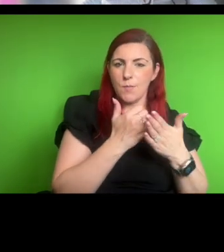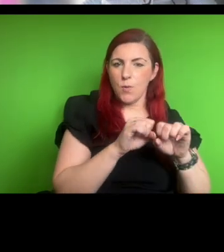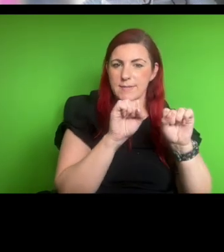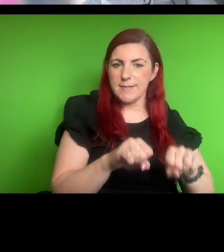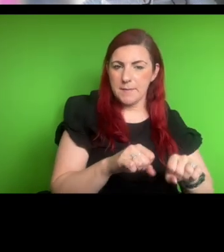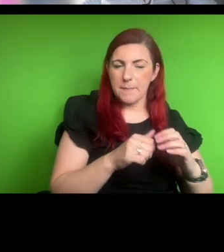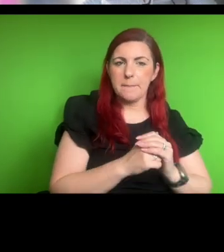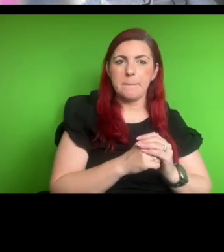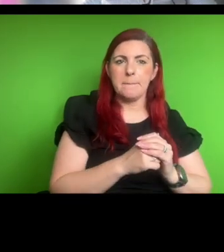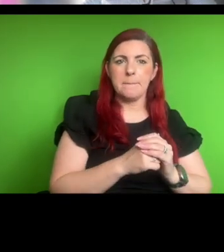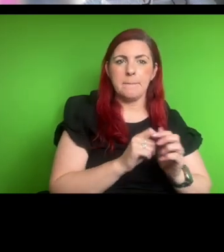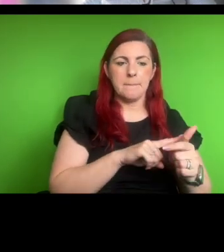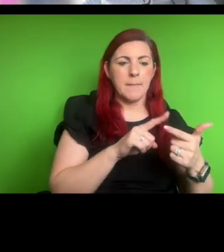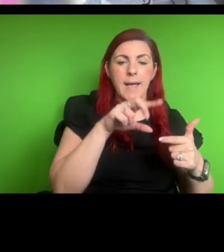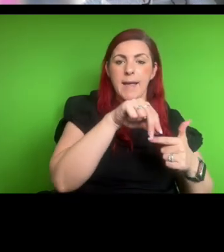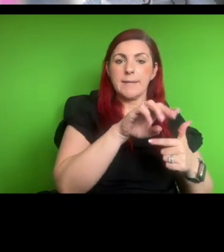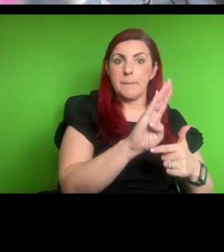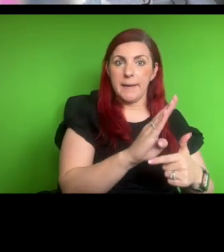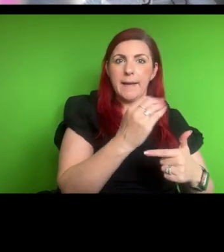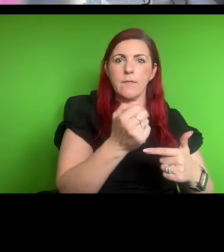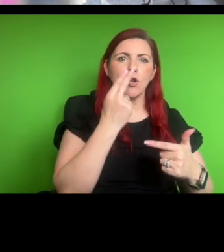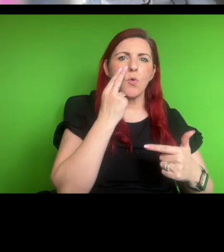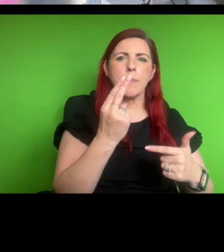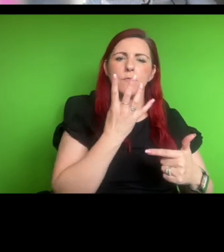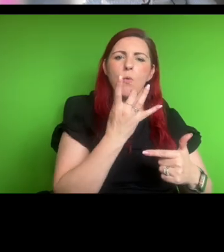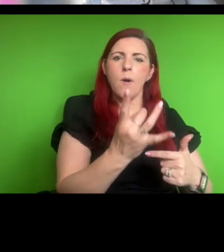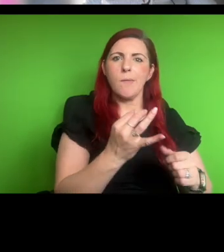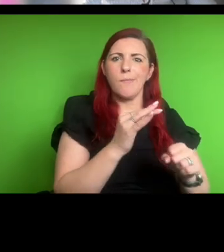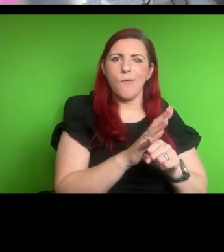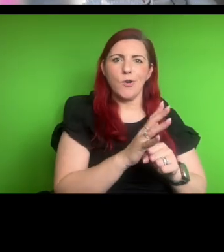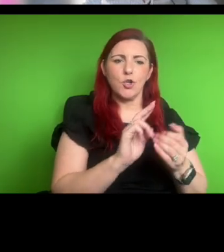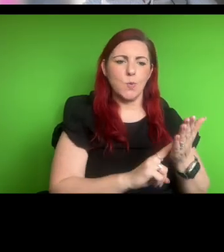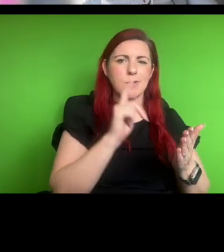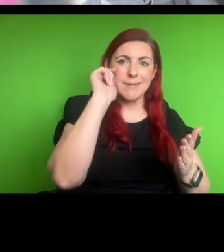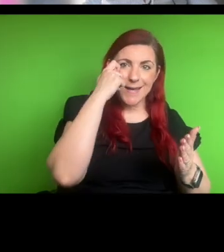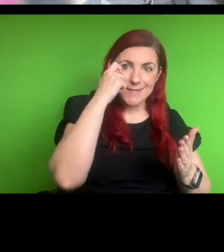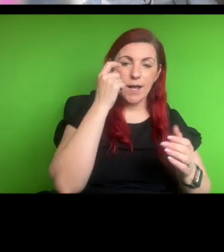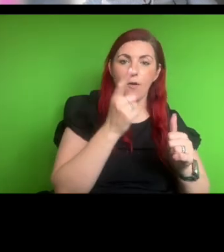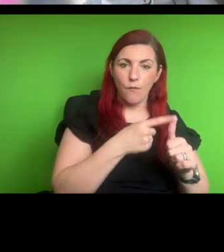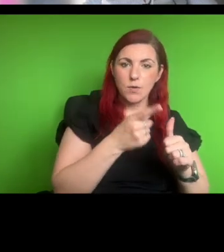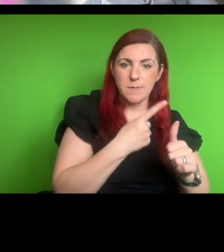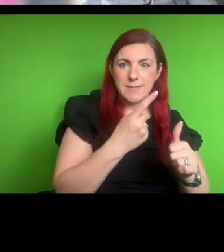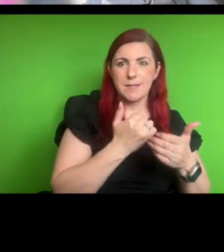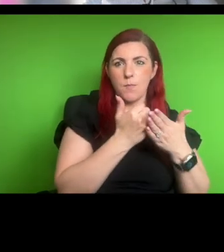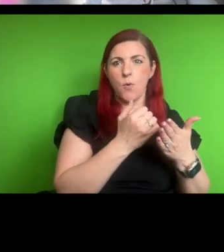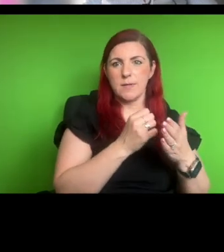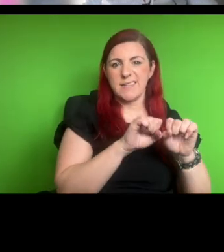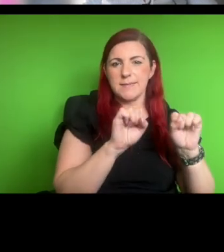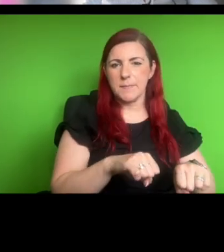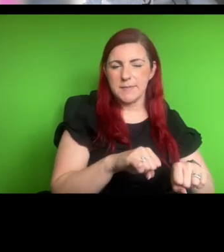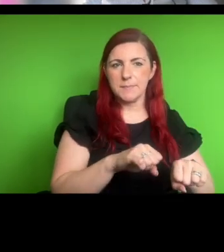has a normative requirements for user testing of automated support systems. And Annex C goes on to